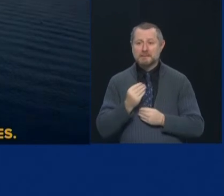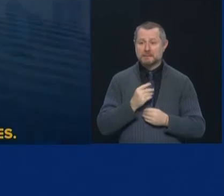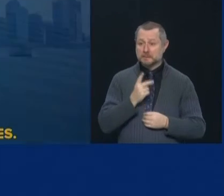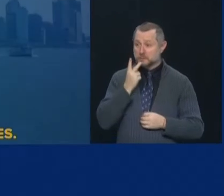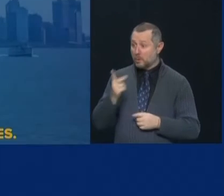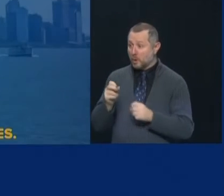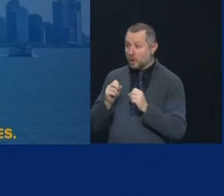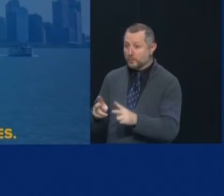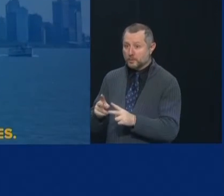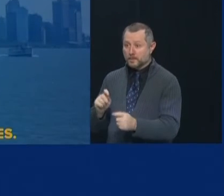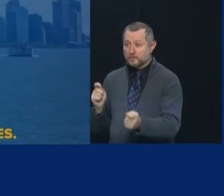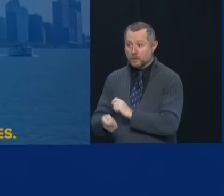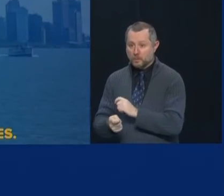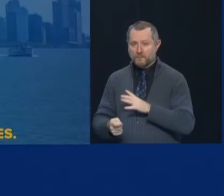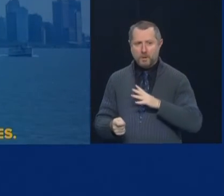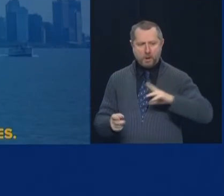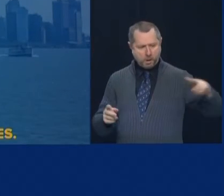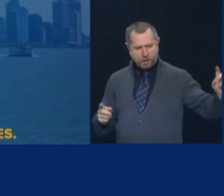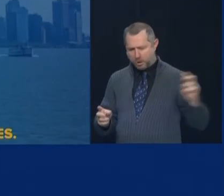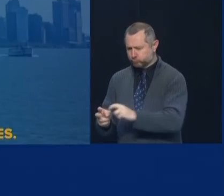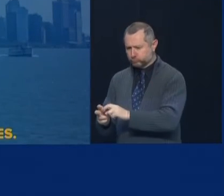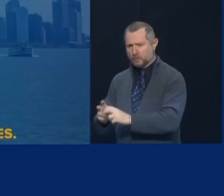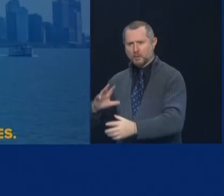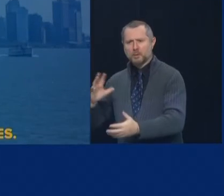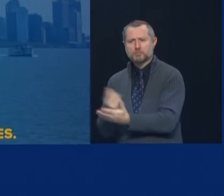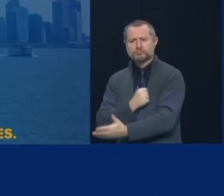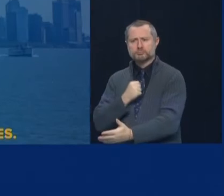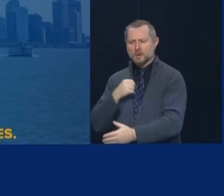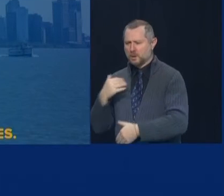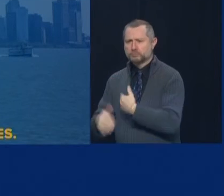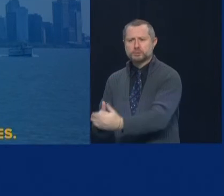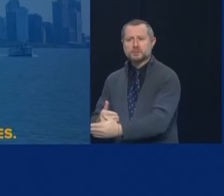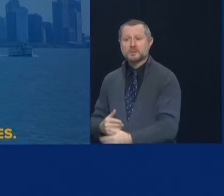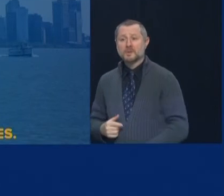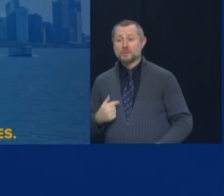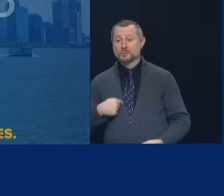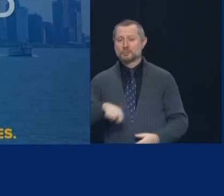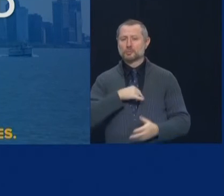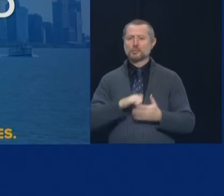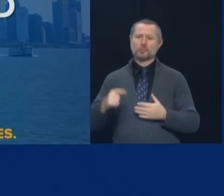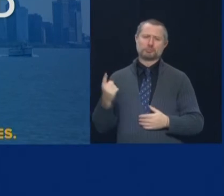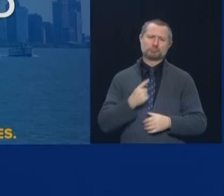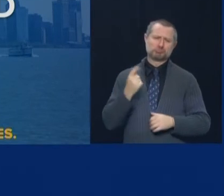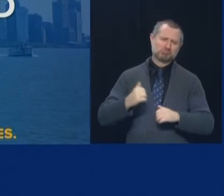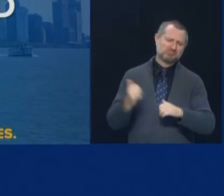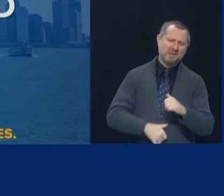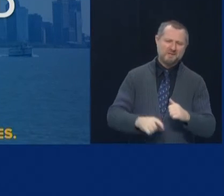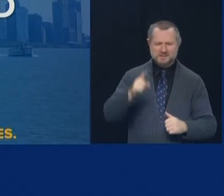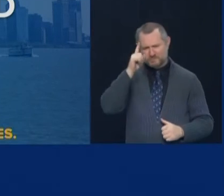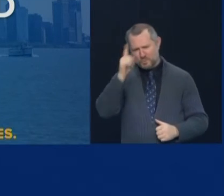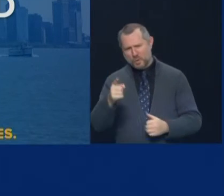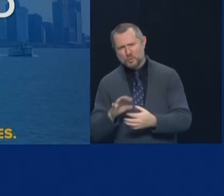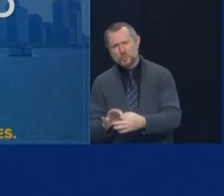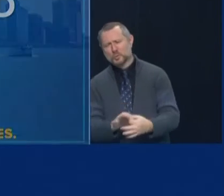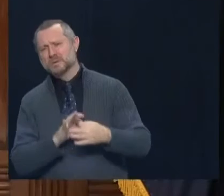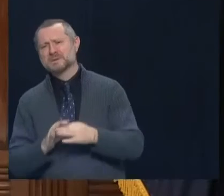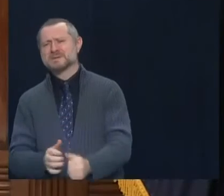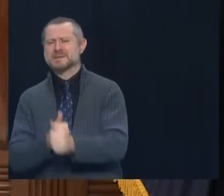changes. And that's what New York will do, because New Yorkers are tough, smart, united, disciplined, and